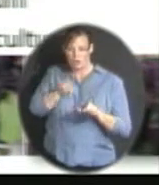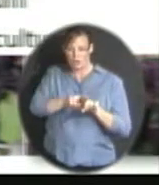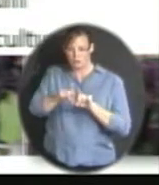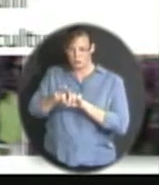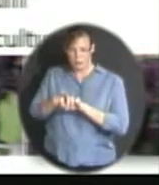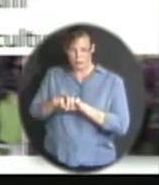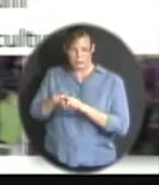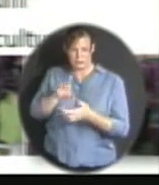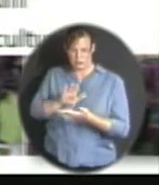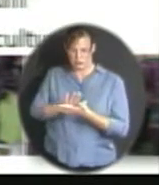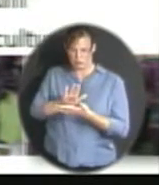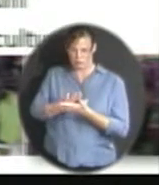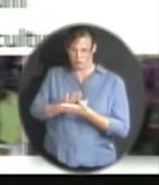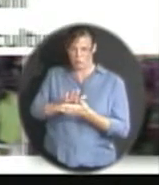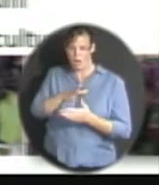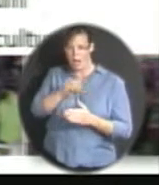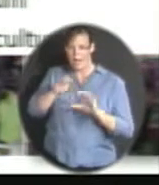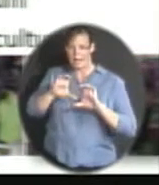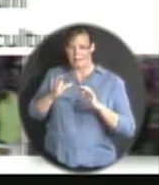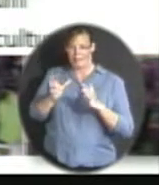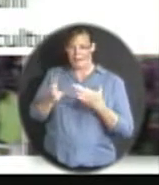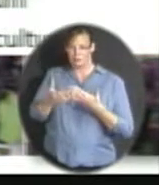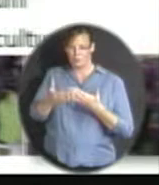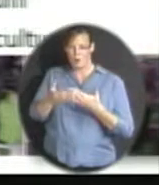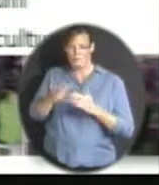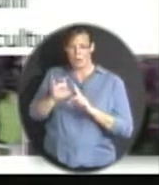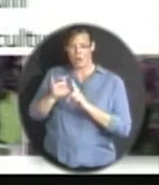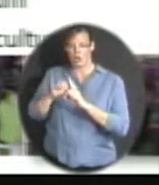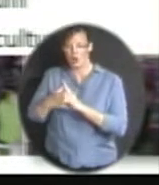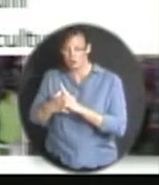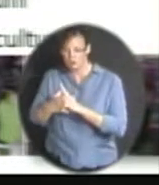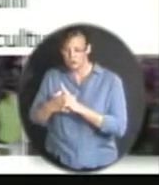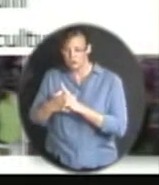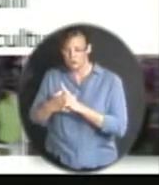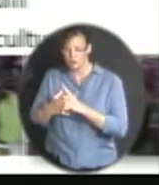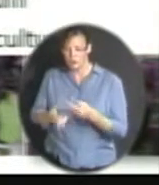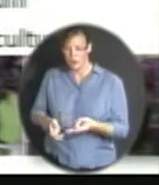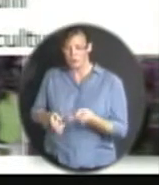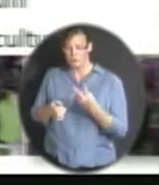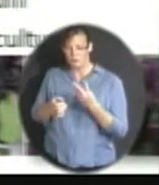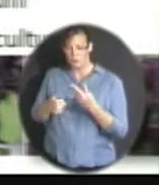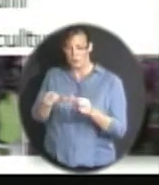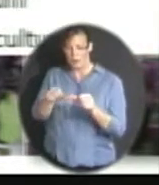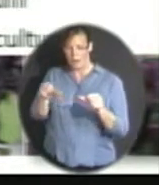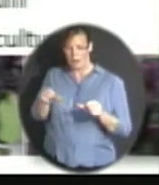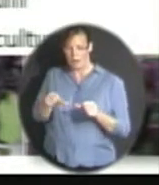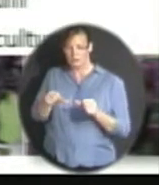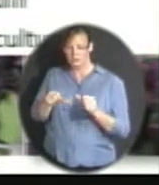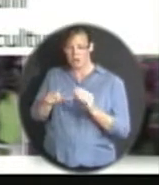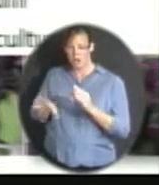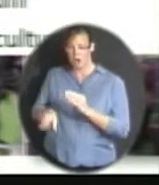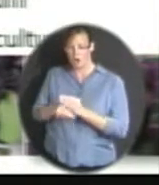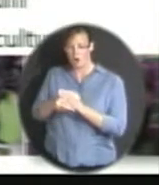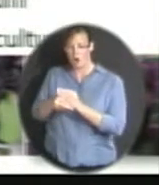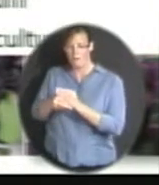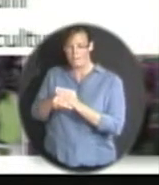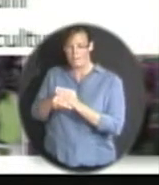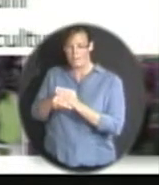as the school and classroom culture. And those two areas complement each